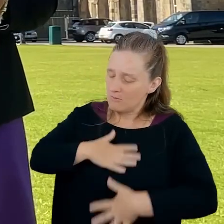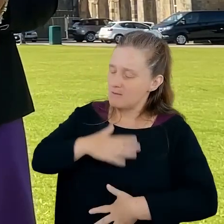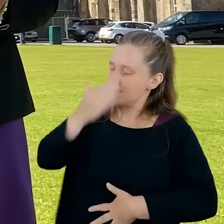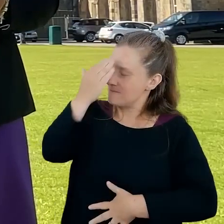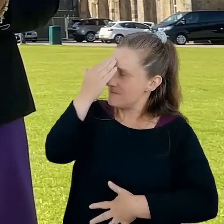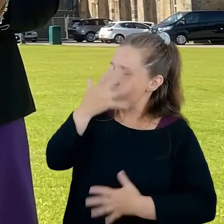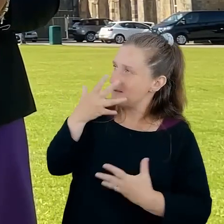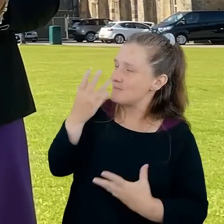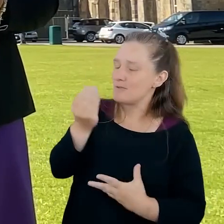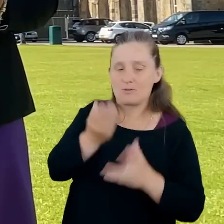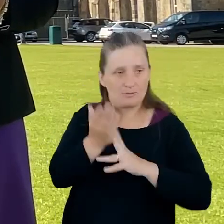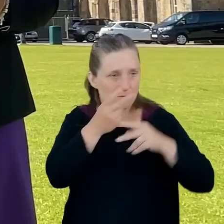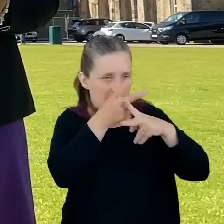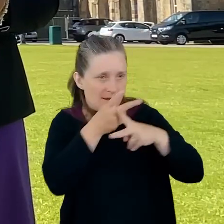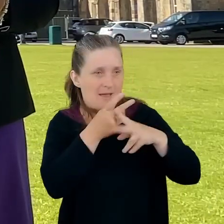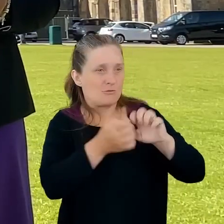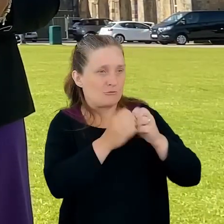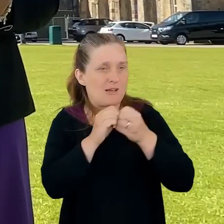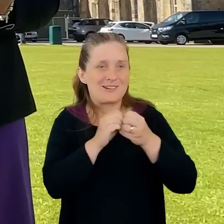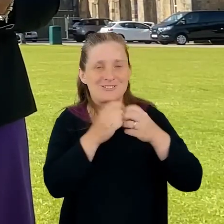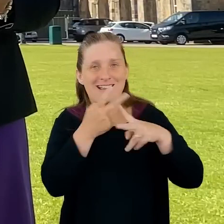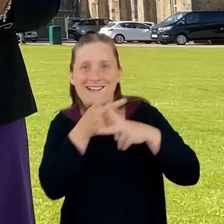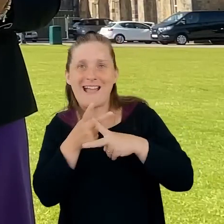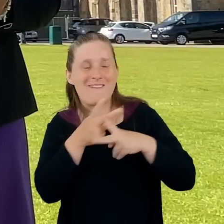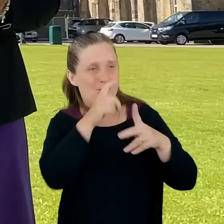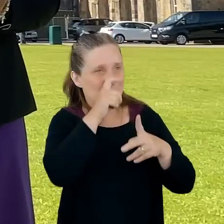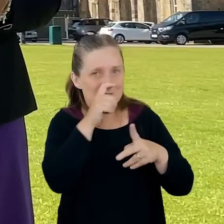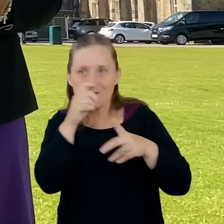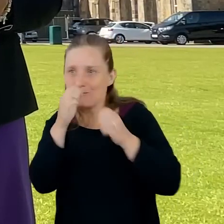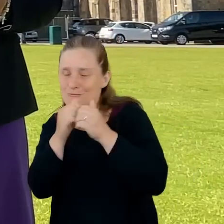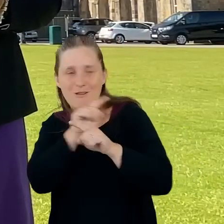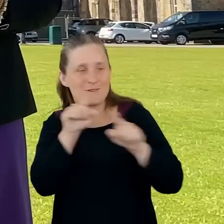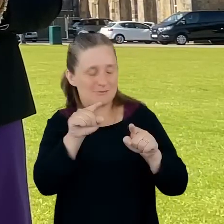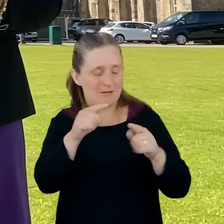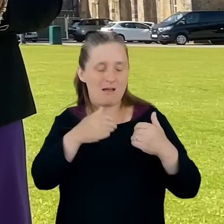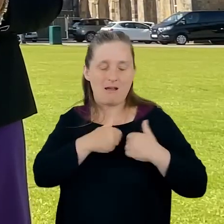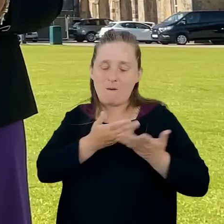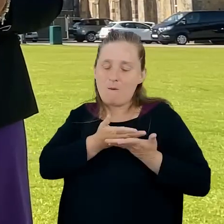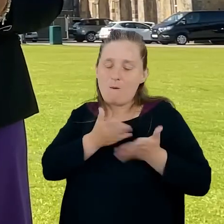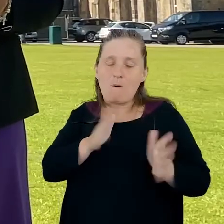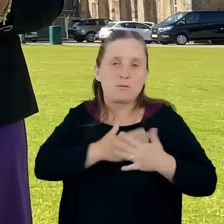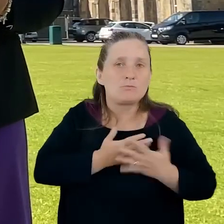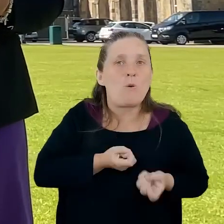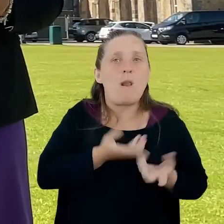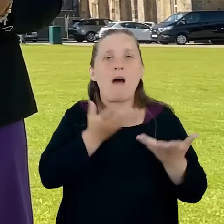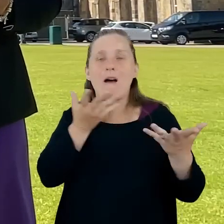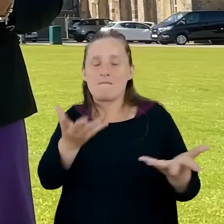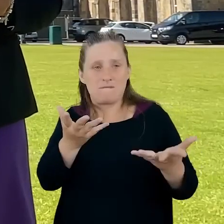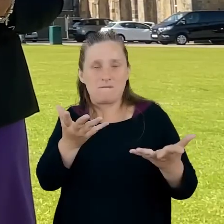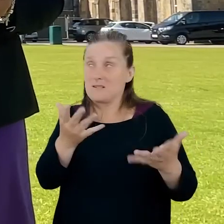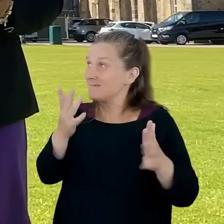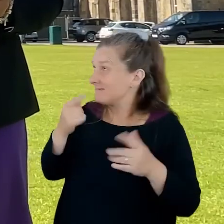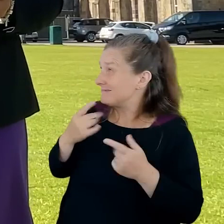and spirit, through caring for your creation and our sisters and brothers. Open our hearts in compassion and receive